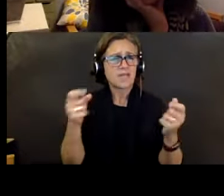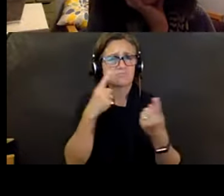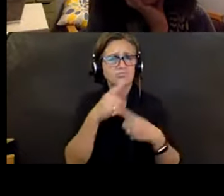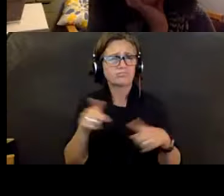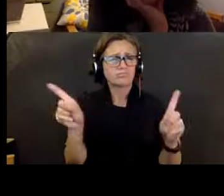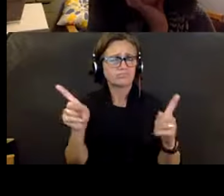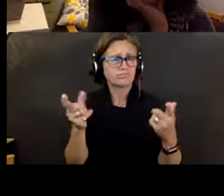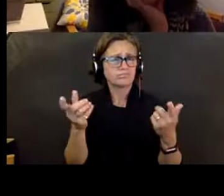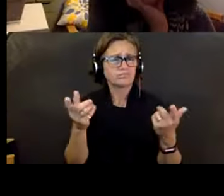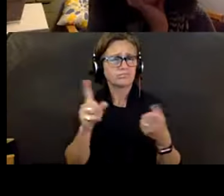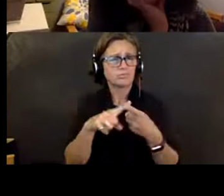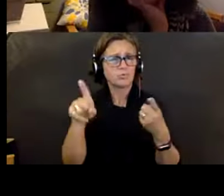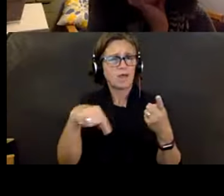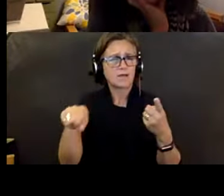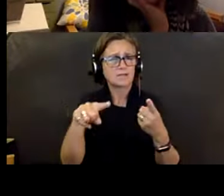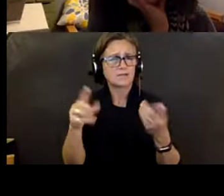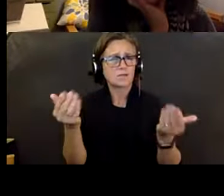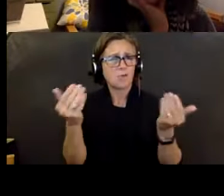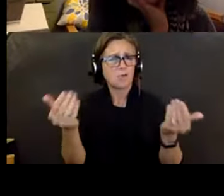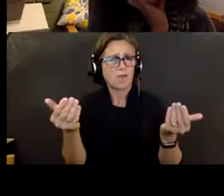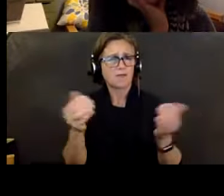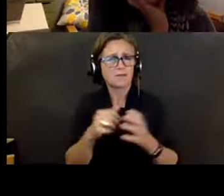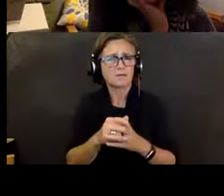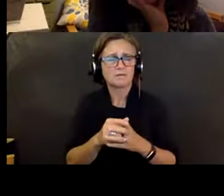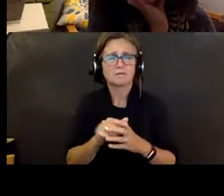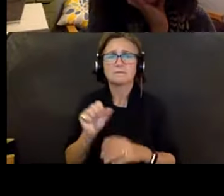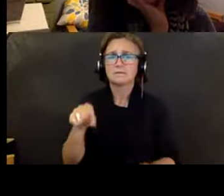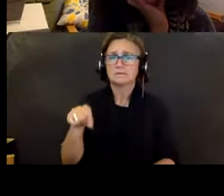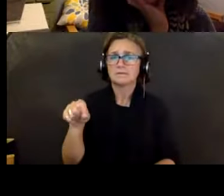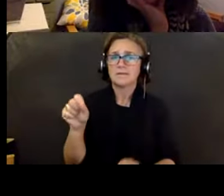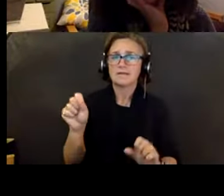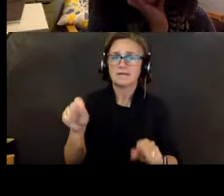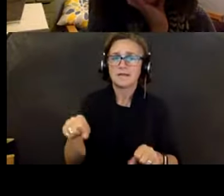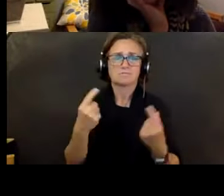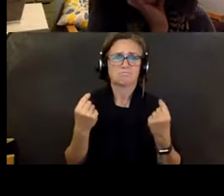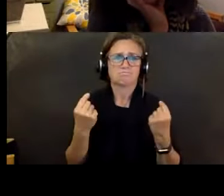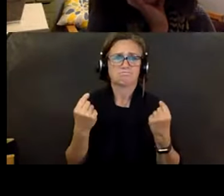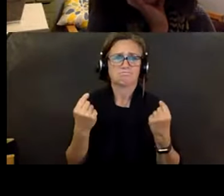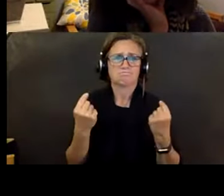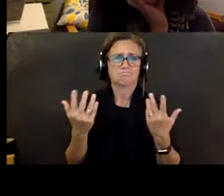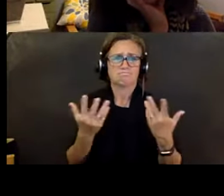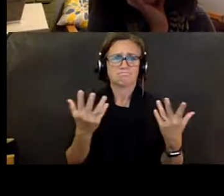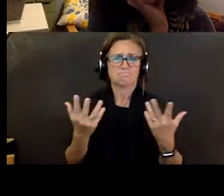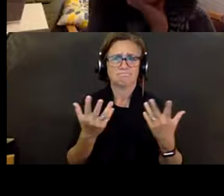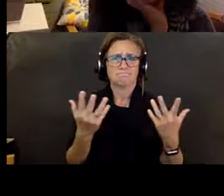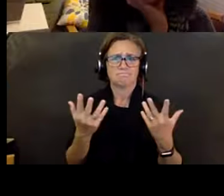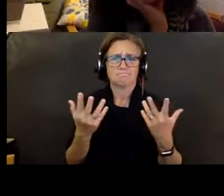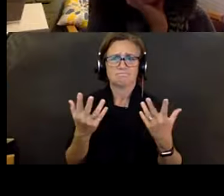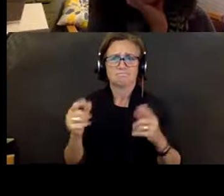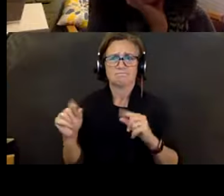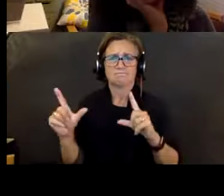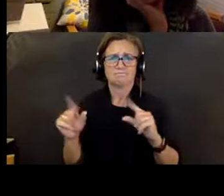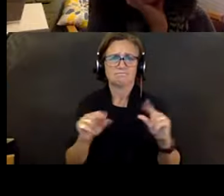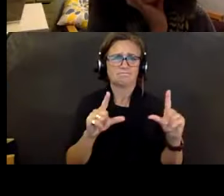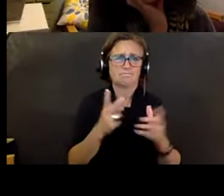speak to? Yeah, that would work. Okay, so what should I do? Leave her open?